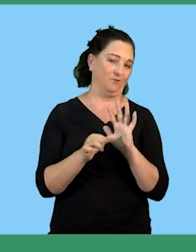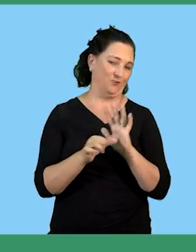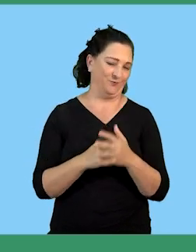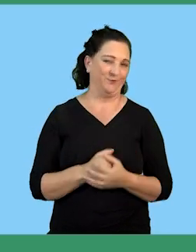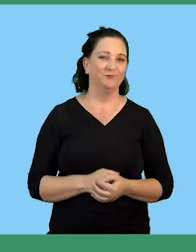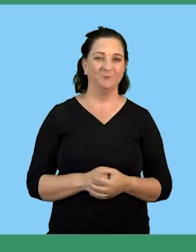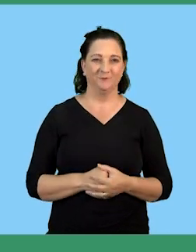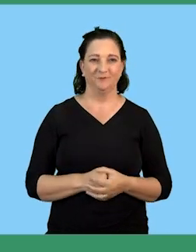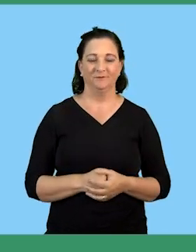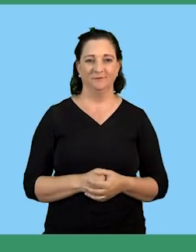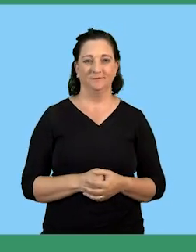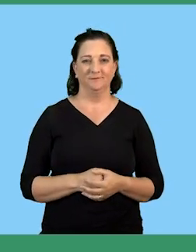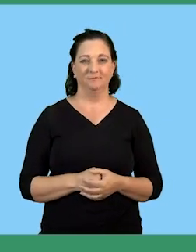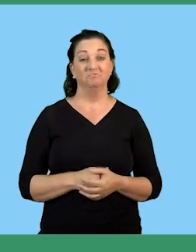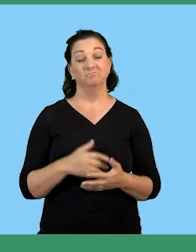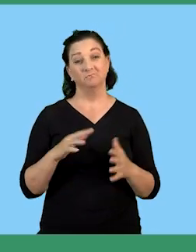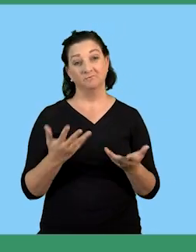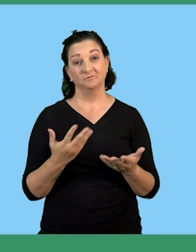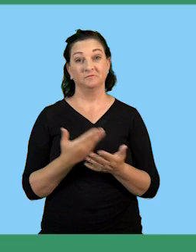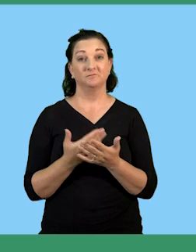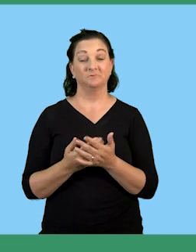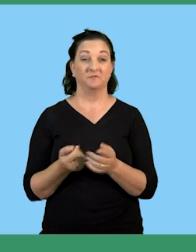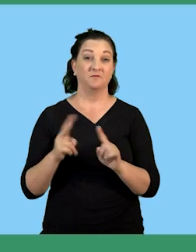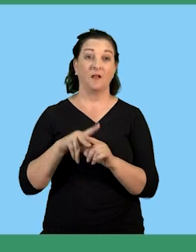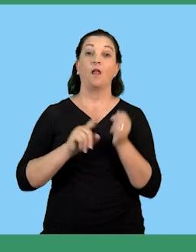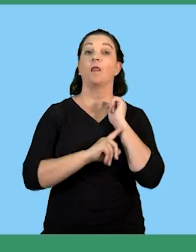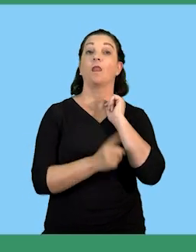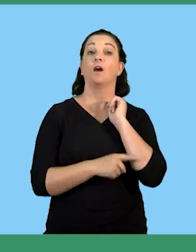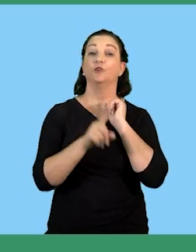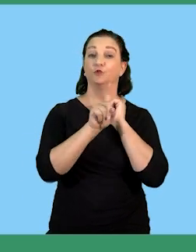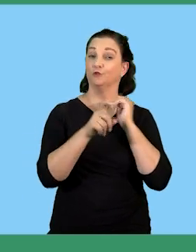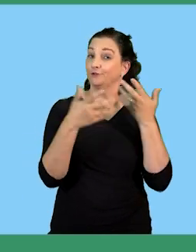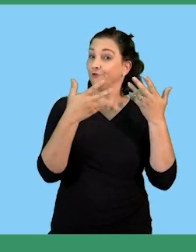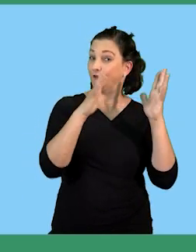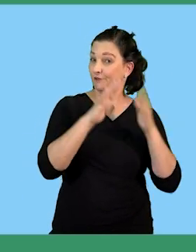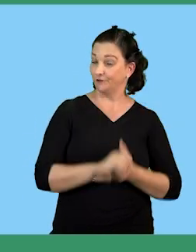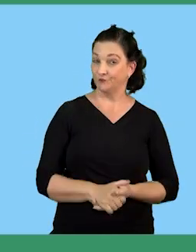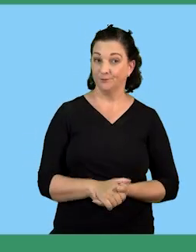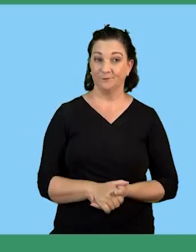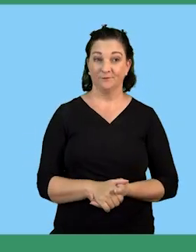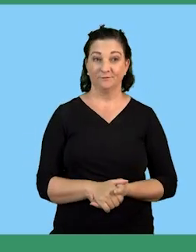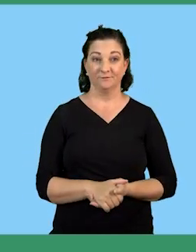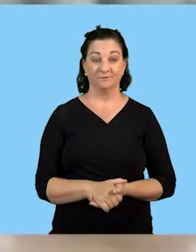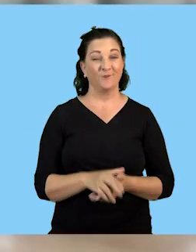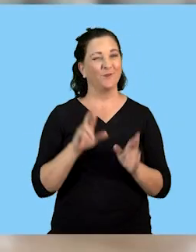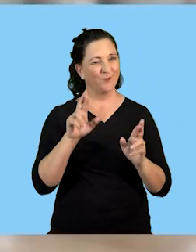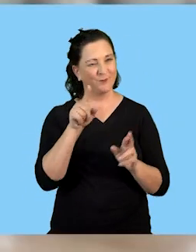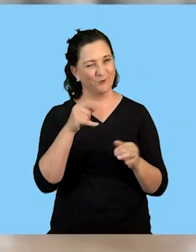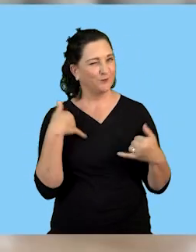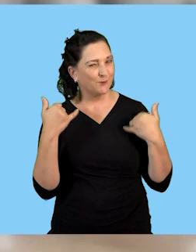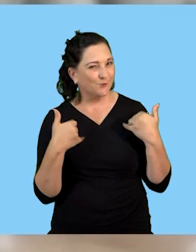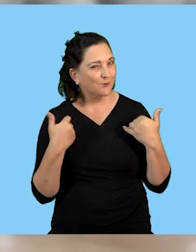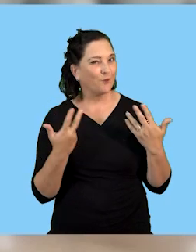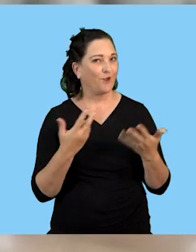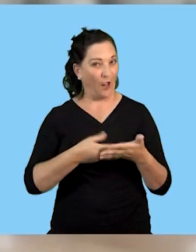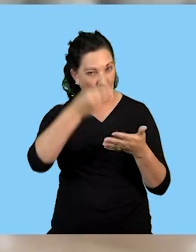key. So that is the application question, the last question. We are done. So I